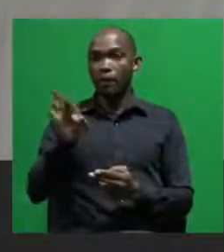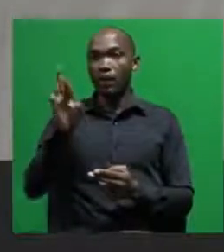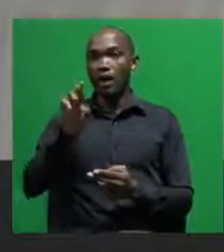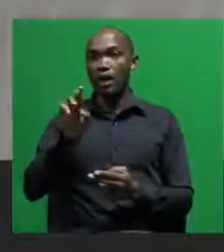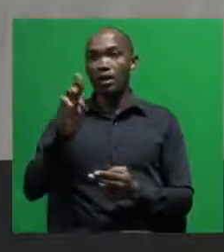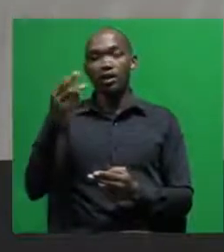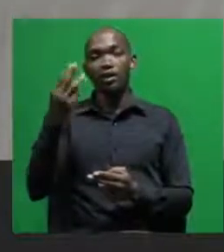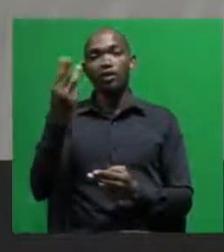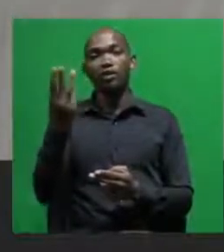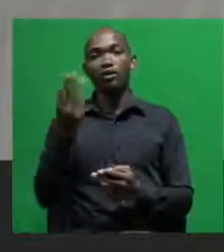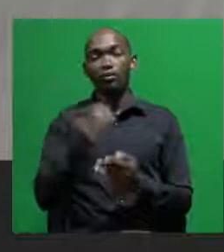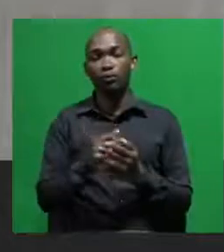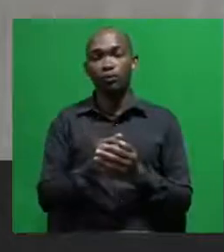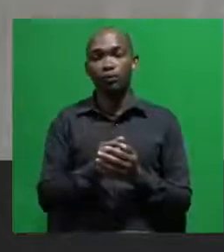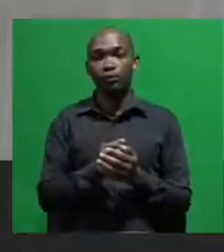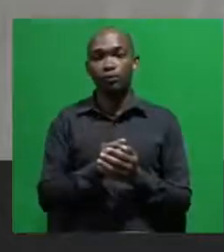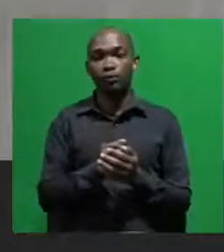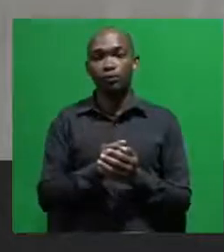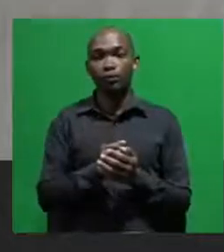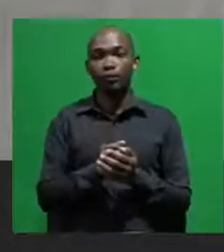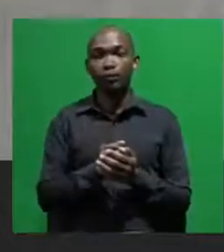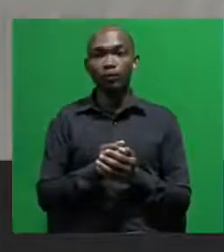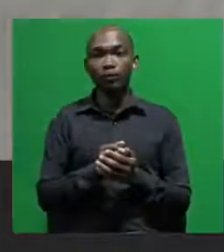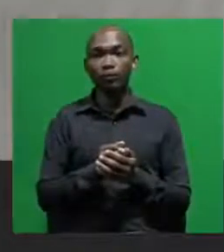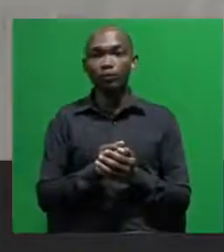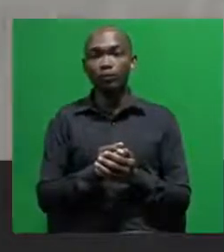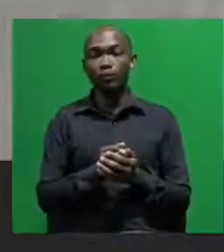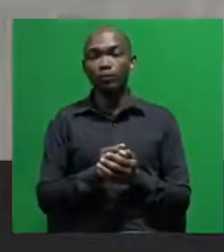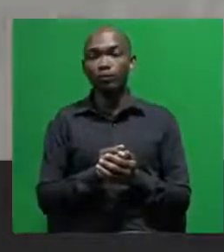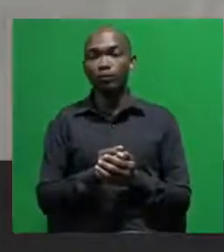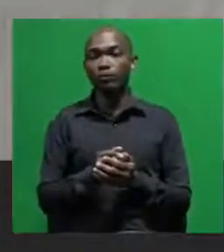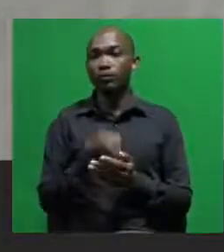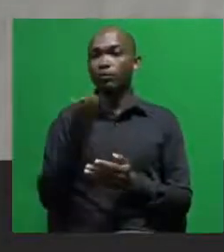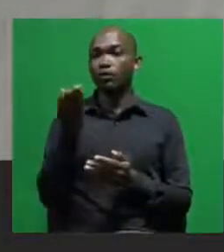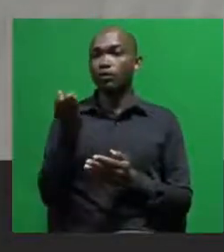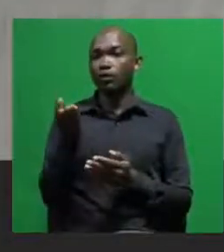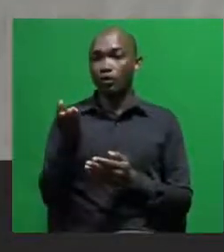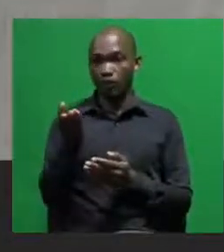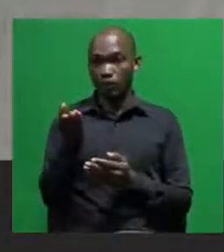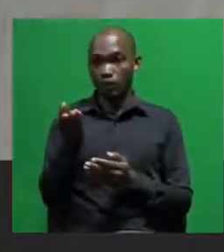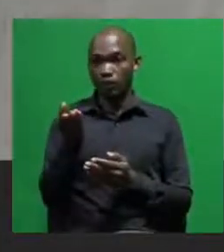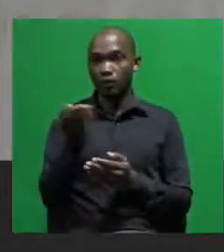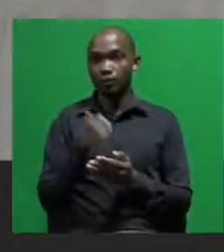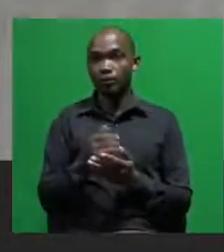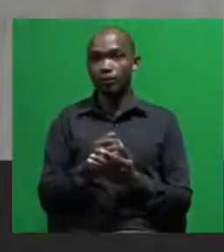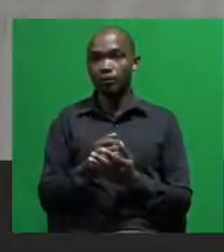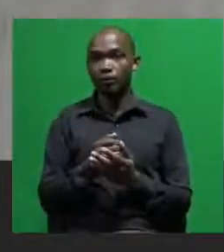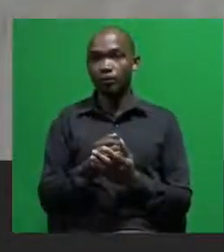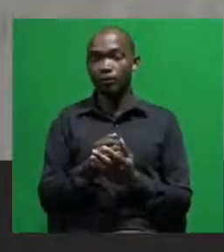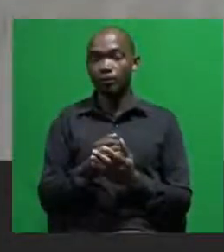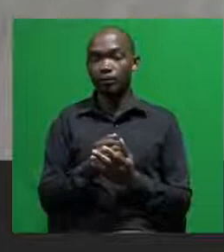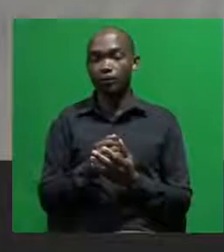radius, which is half the diameter of the sphere. So that is the